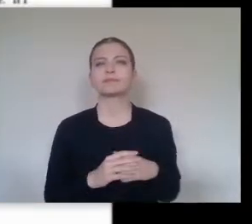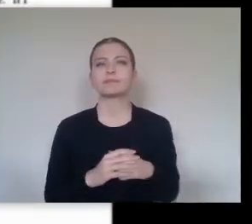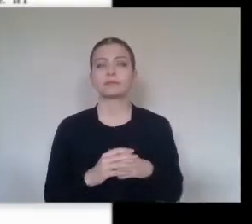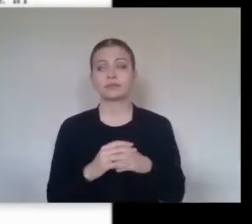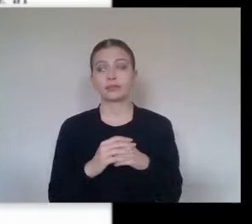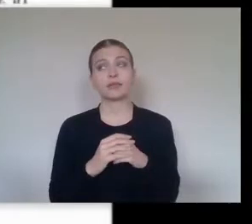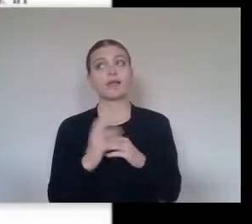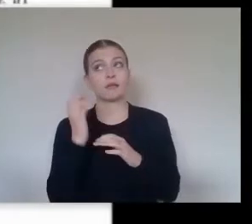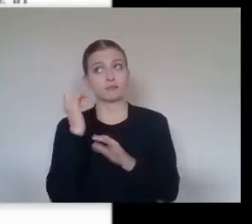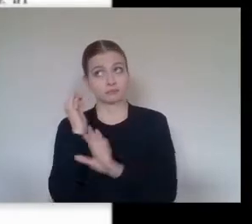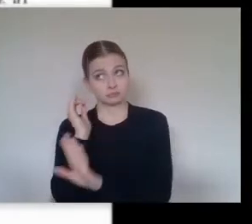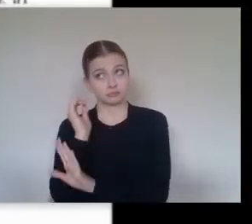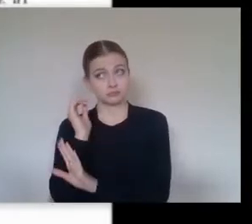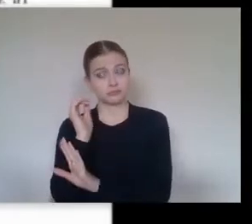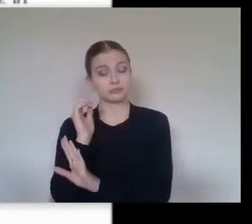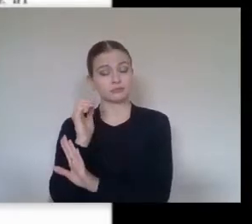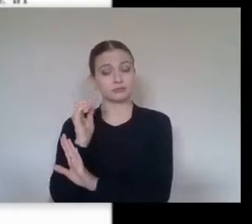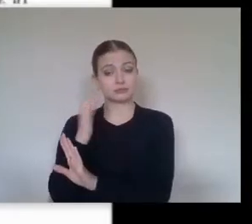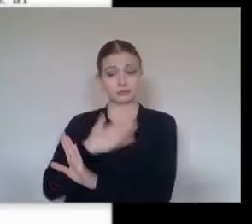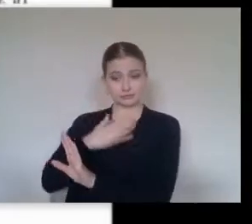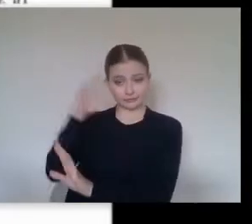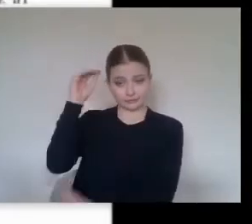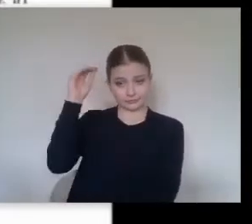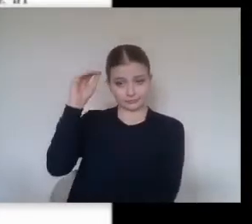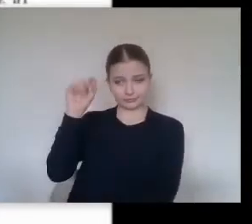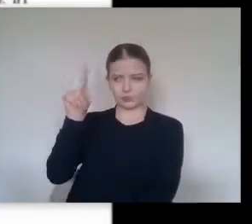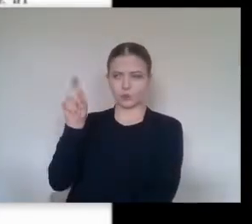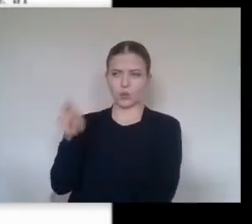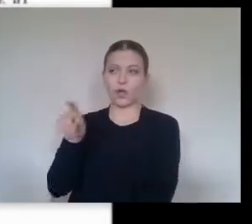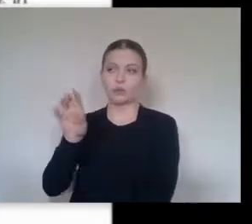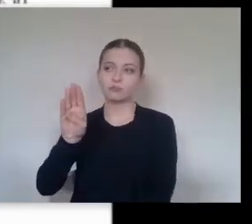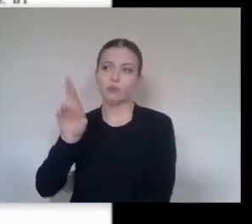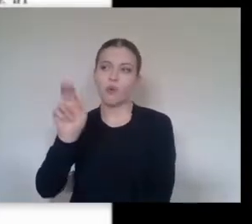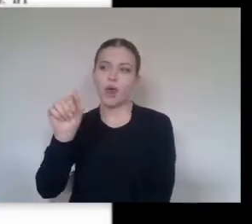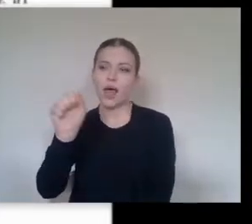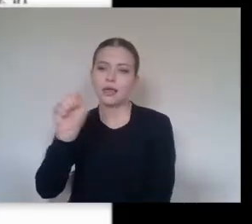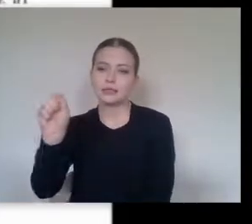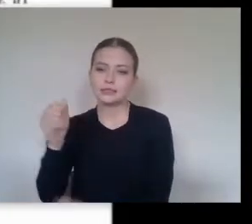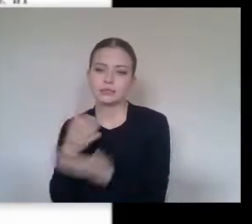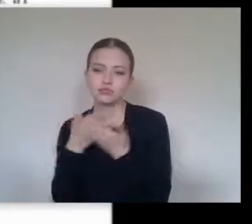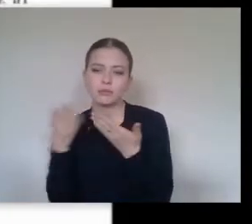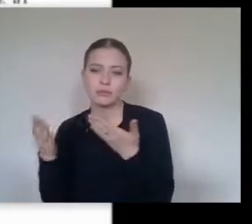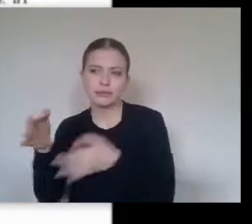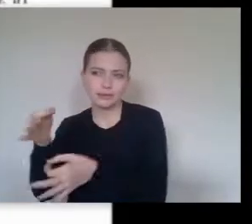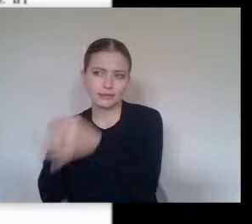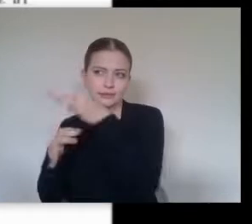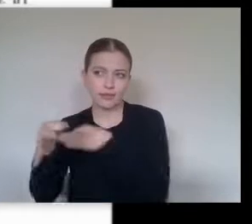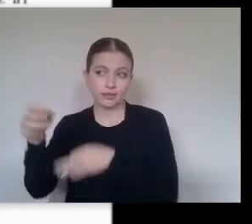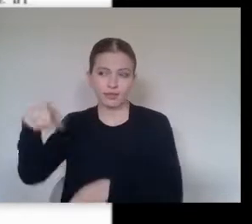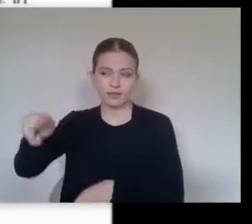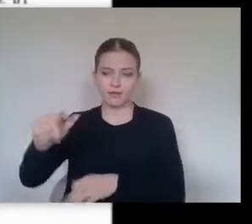If I were you, I'd question the brass instruments instead. They're a violent lot.